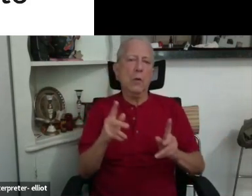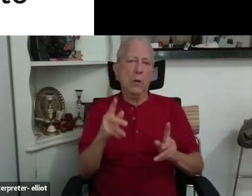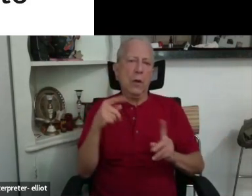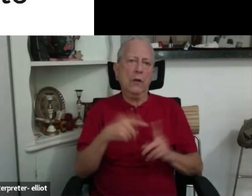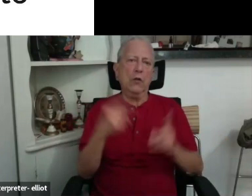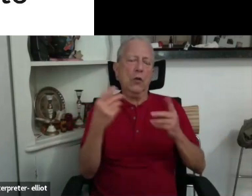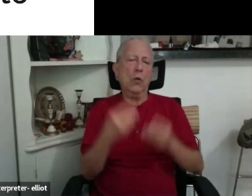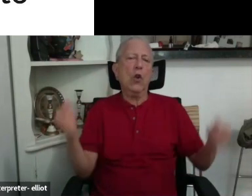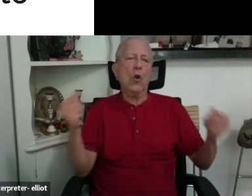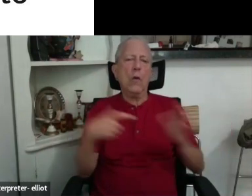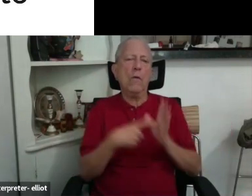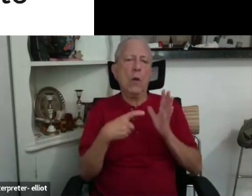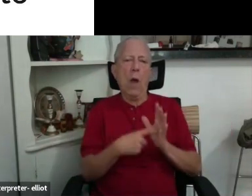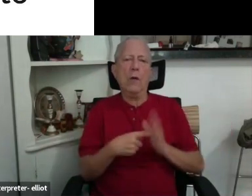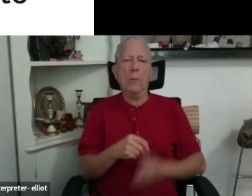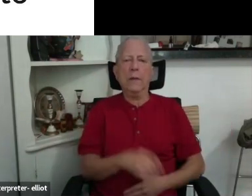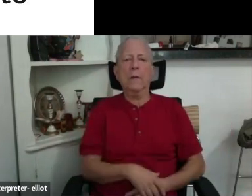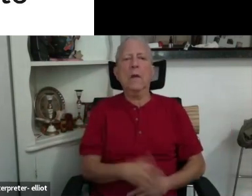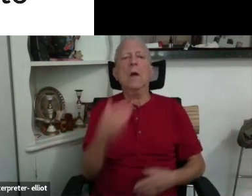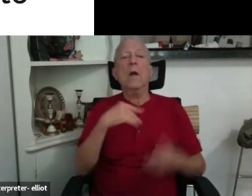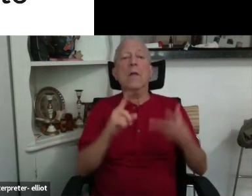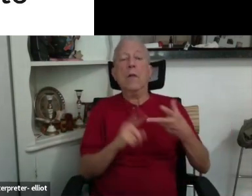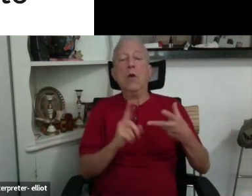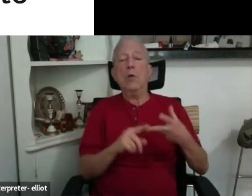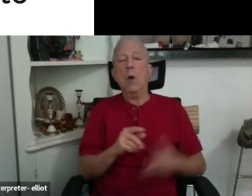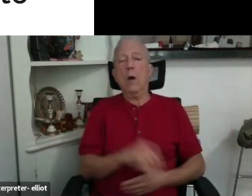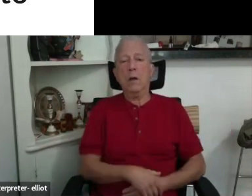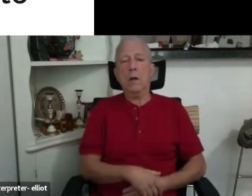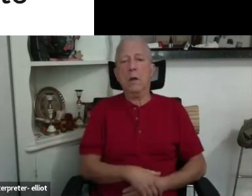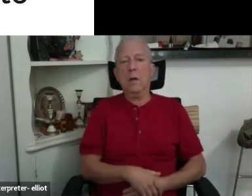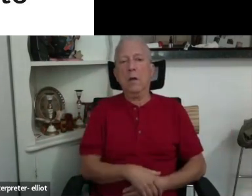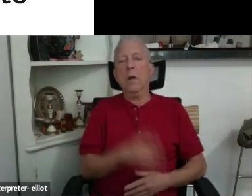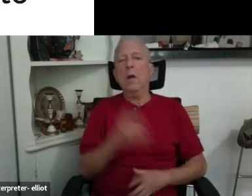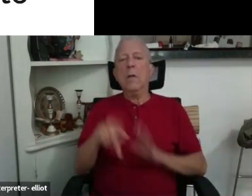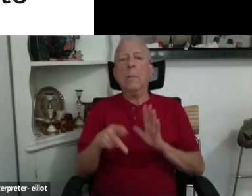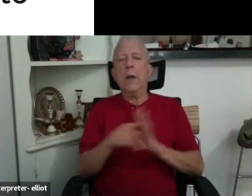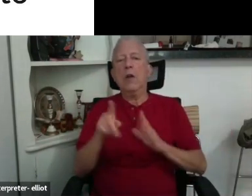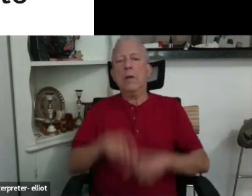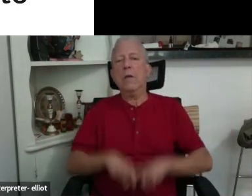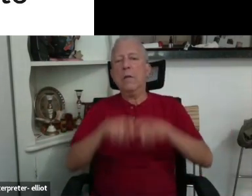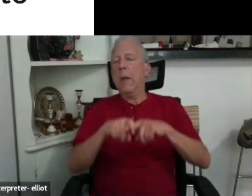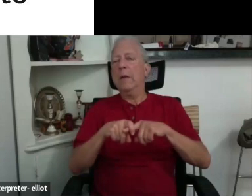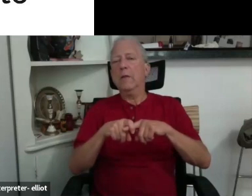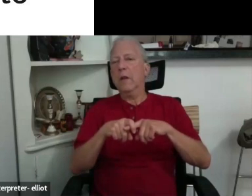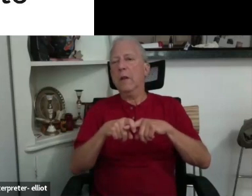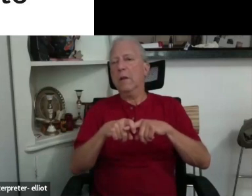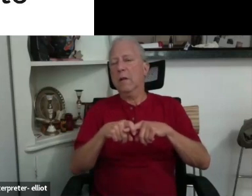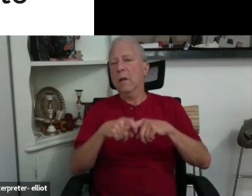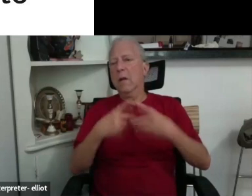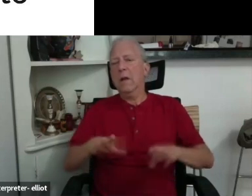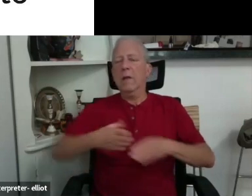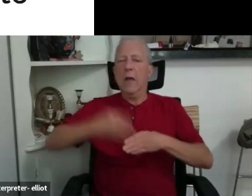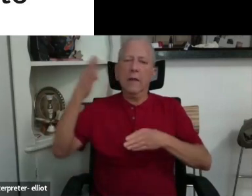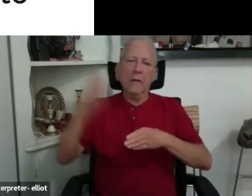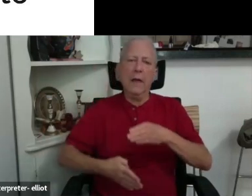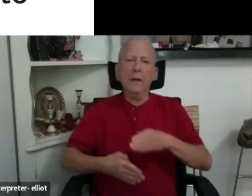cure requirements. And then the third one is the period of suspension has